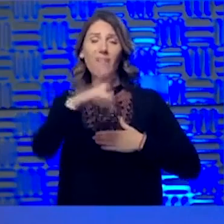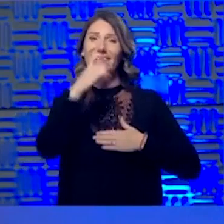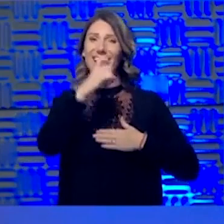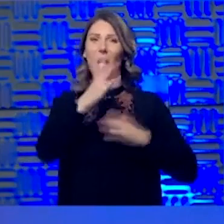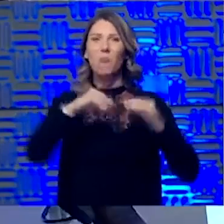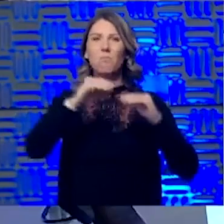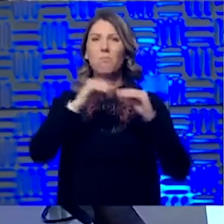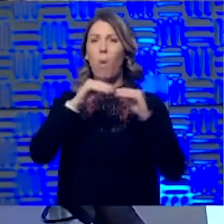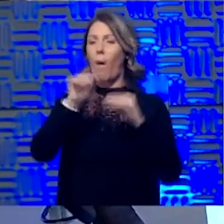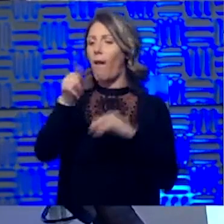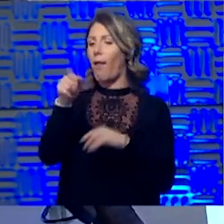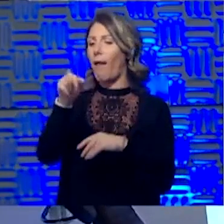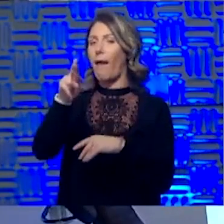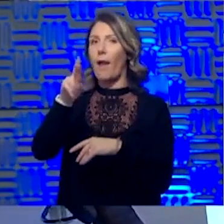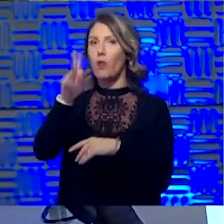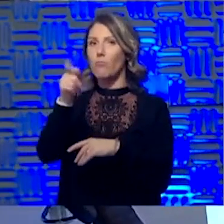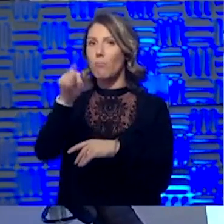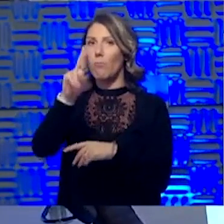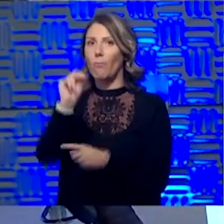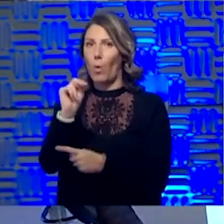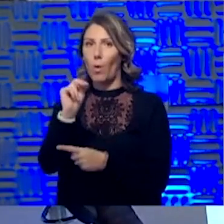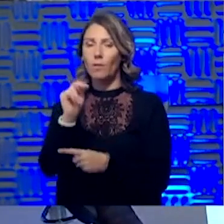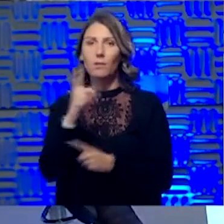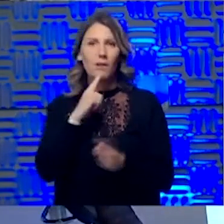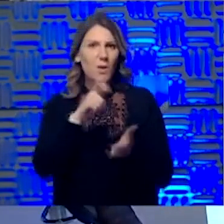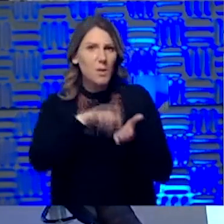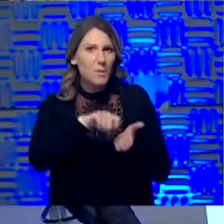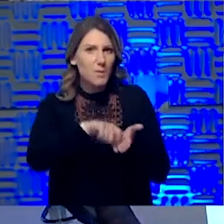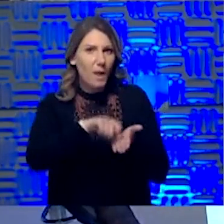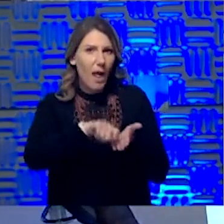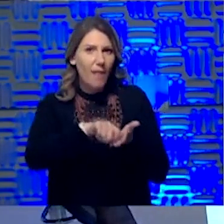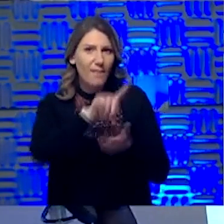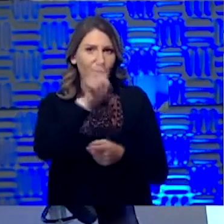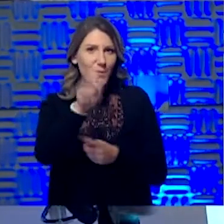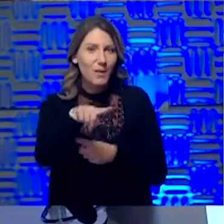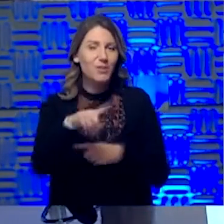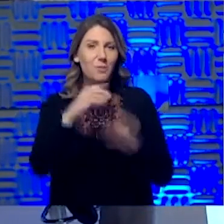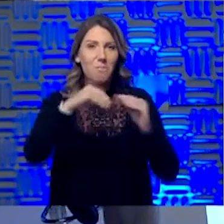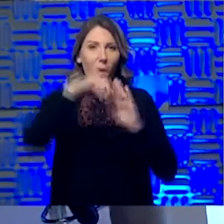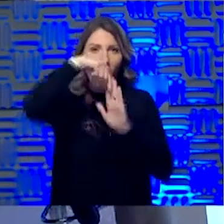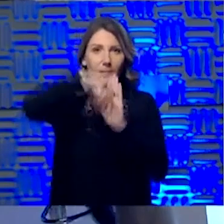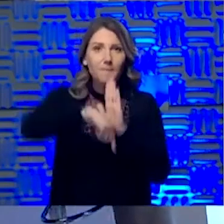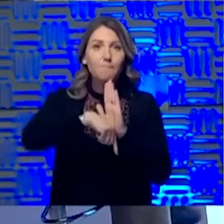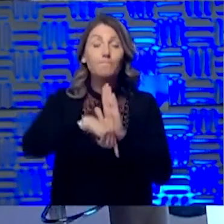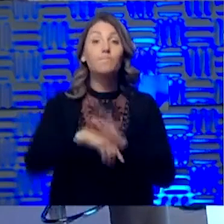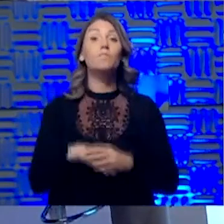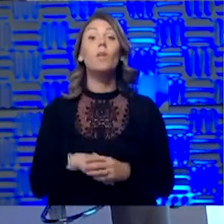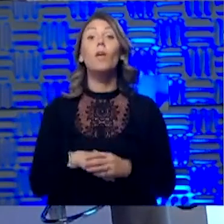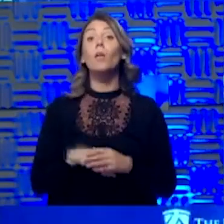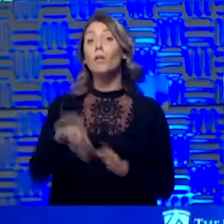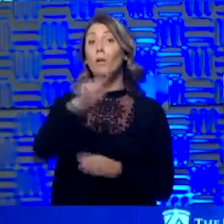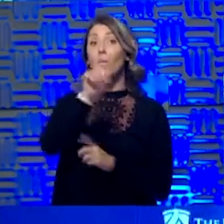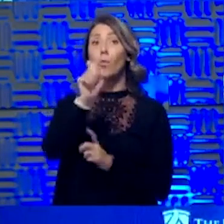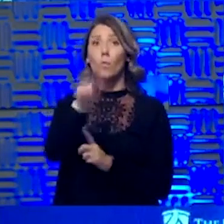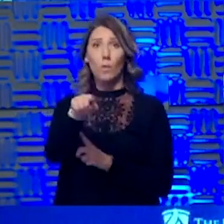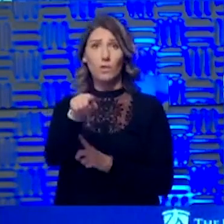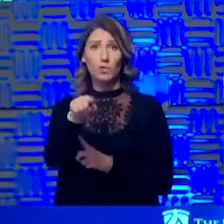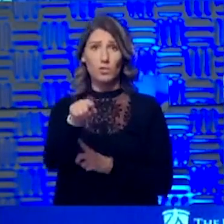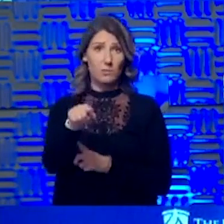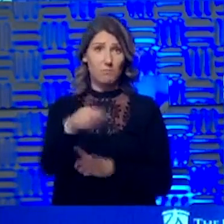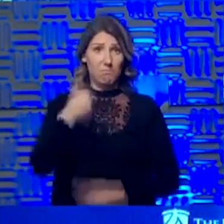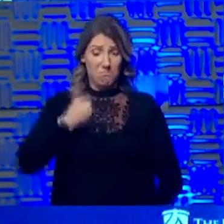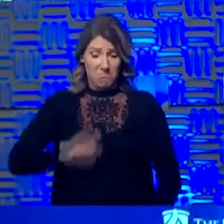that's the important thing to note there. And so let's break that question down just a little further. The question is really, am I safe to go to